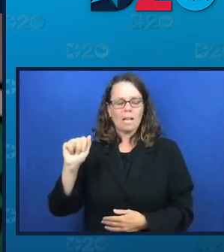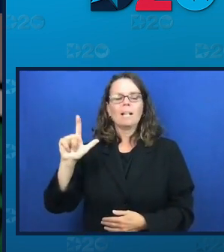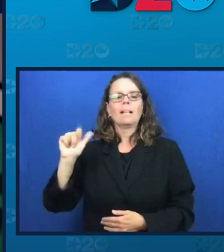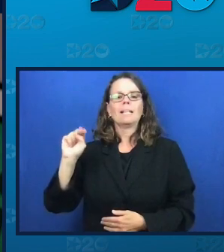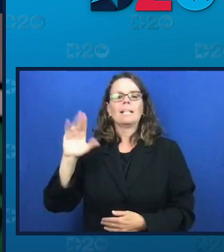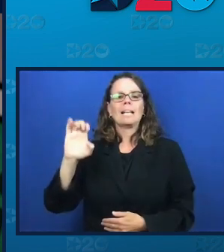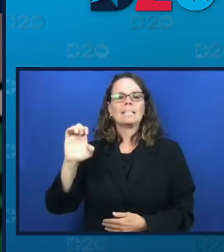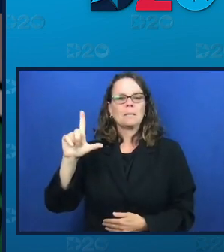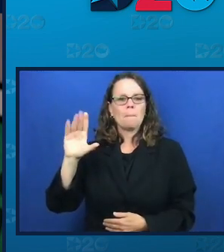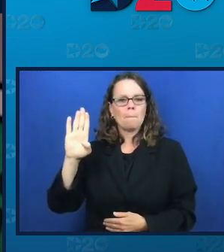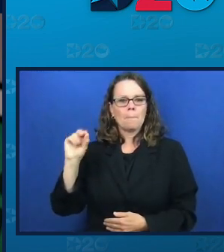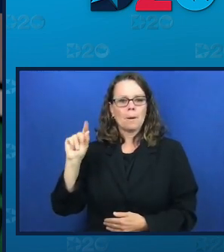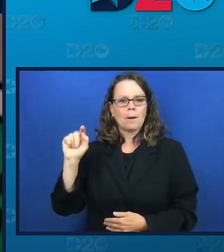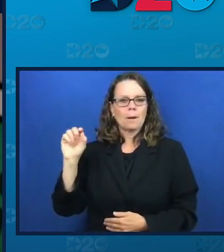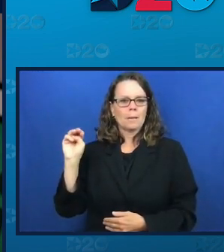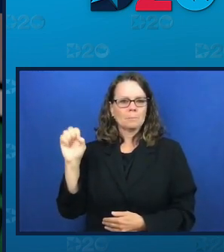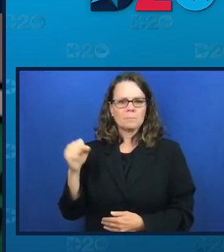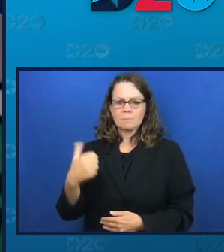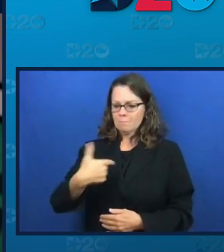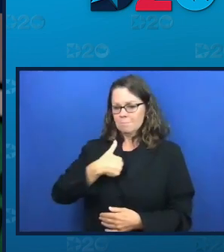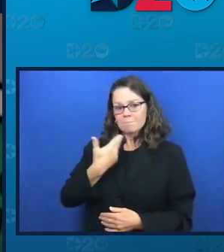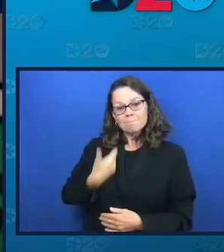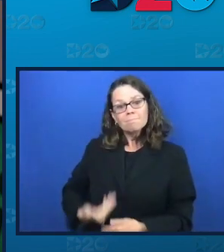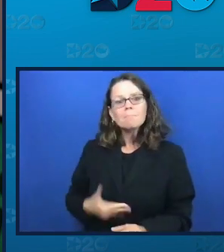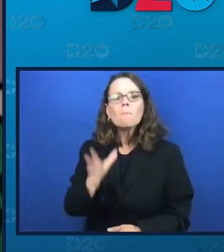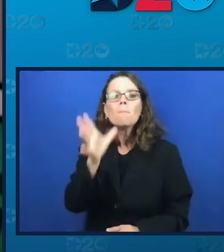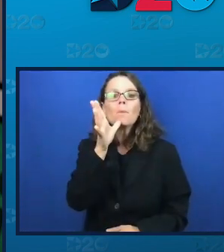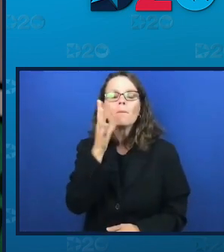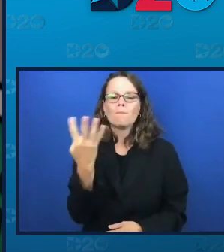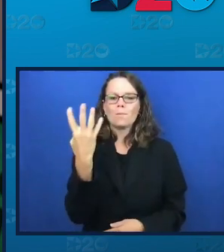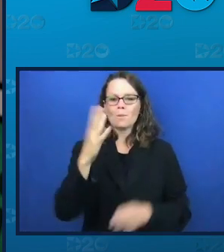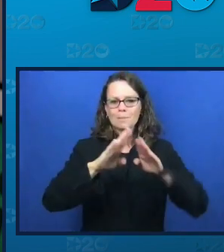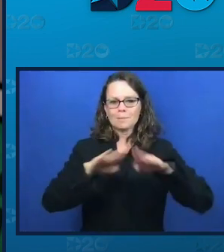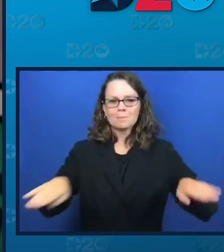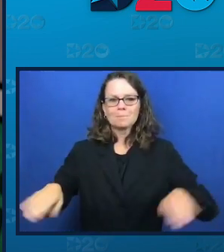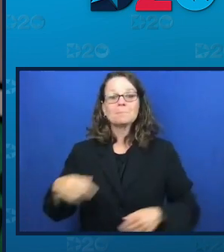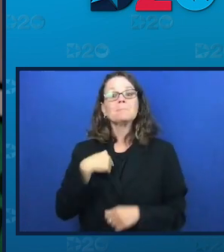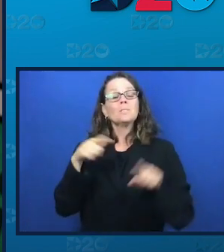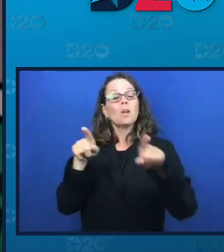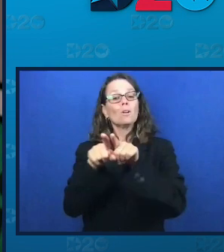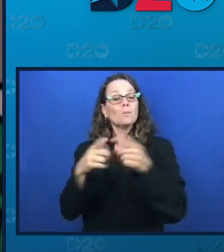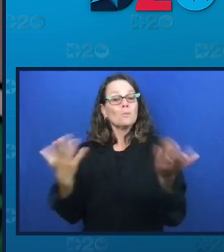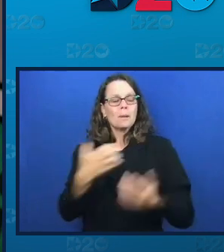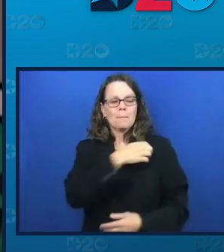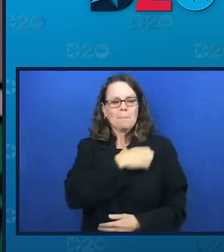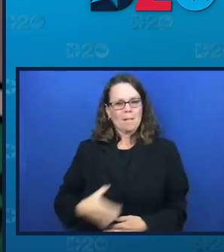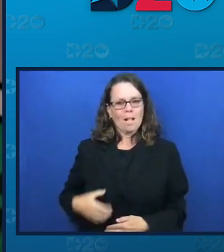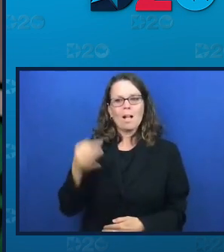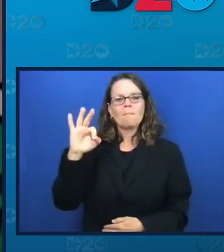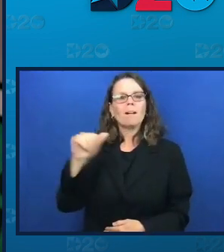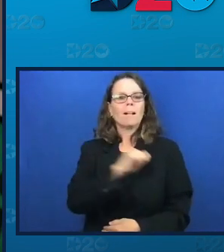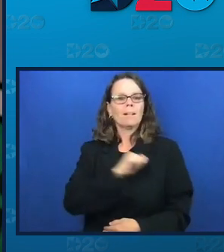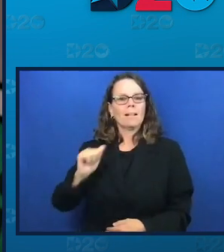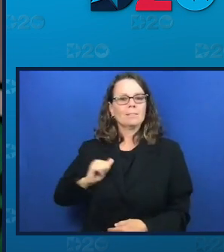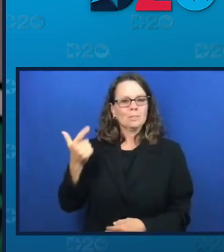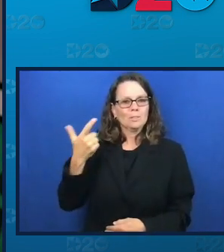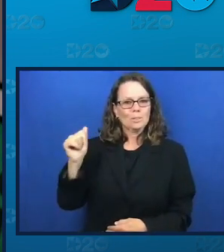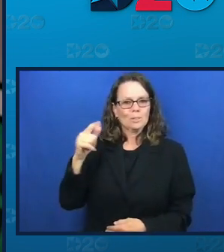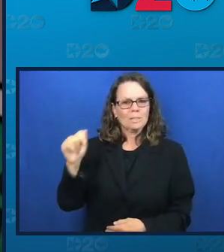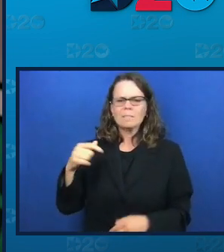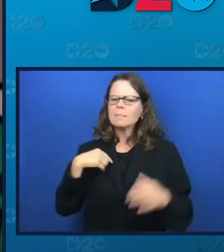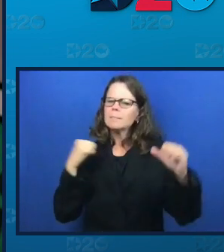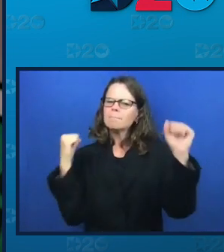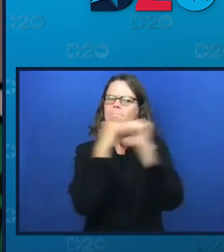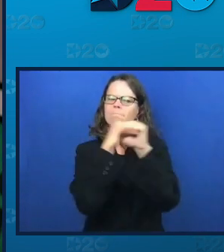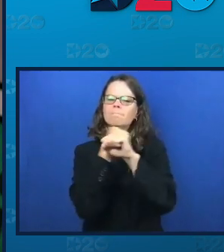Atlanta, Georgia, cradle of the civil rights movement, and like so many other cities, a place where the struggle